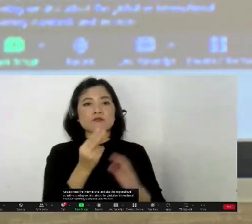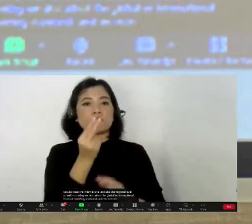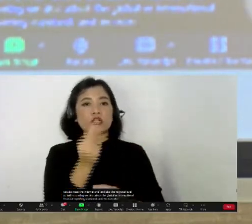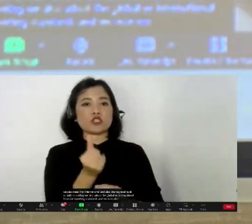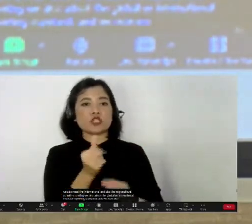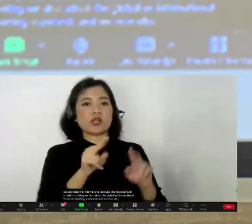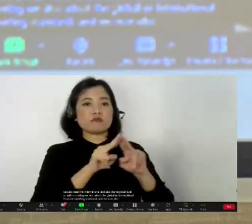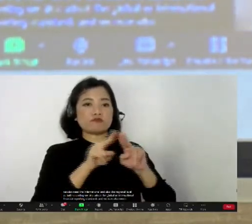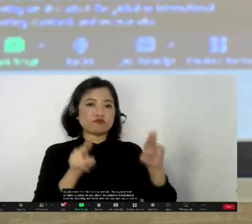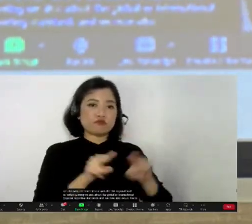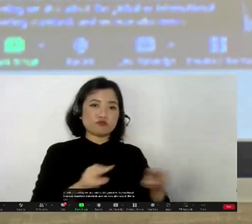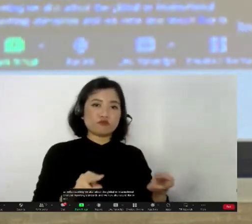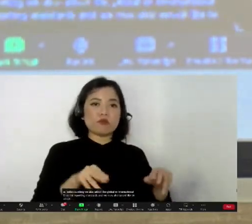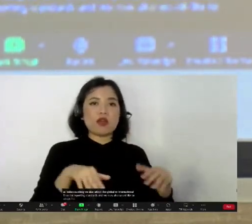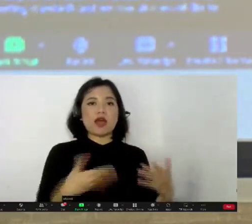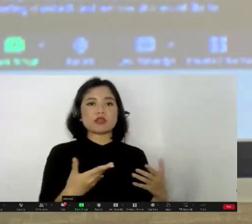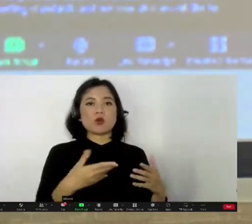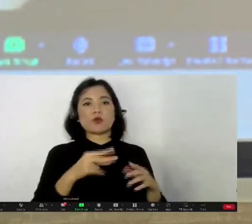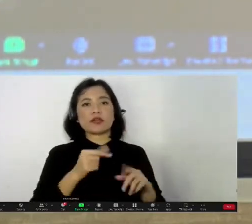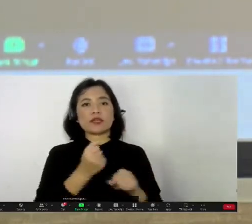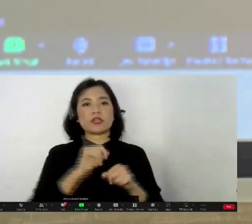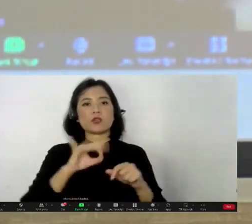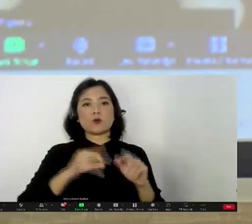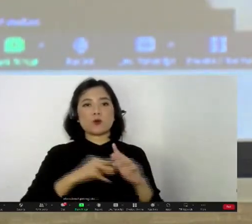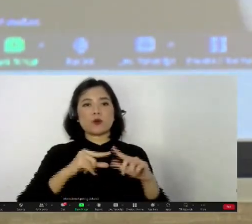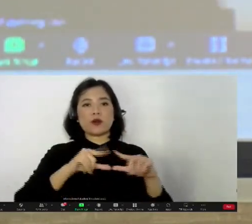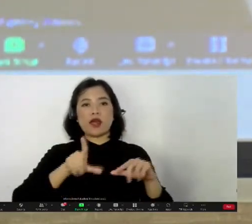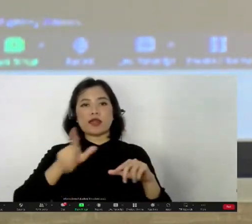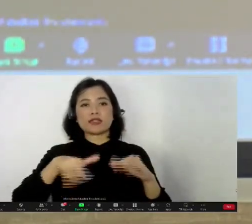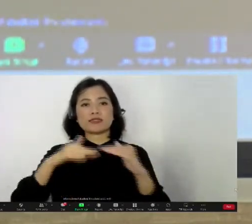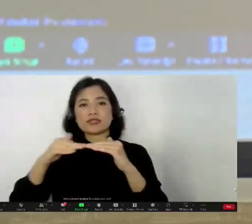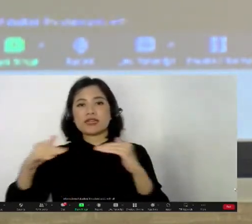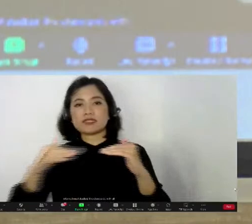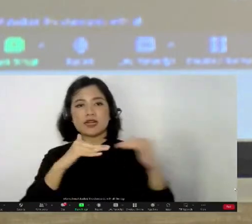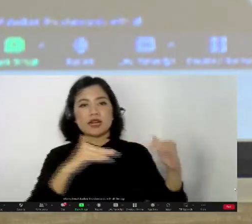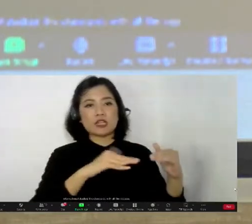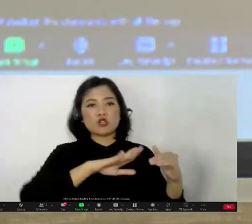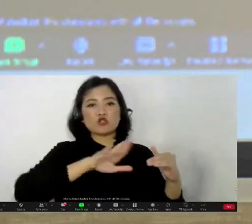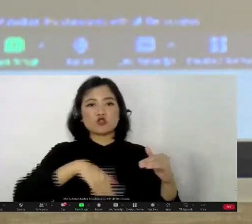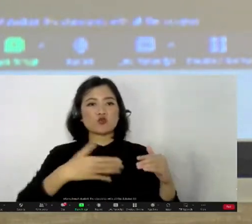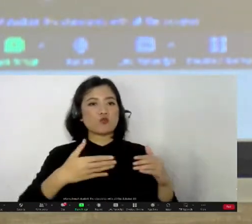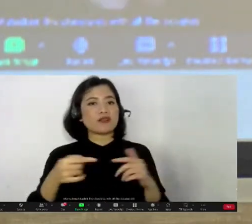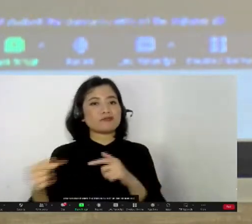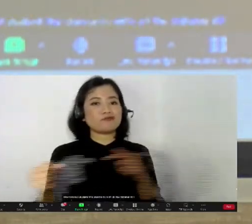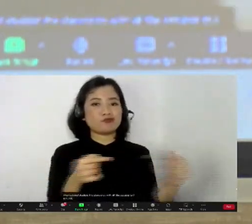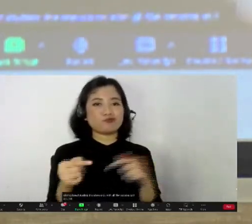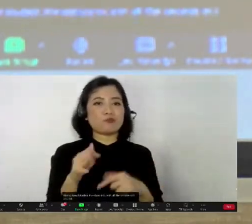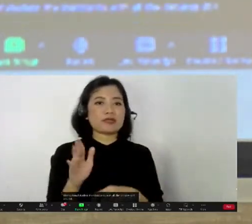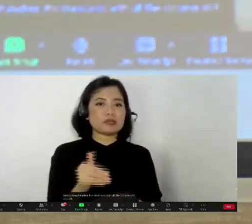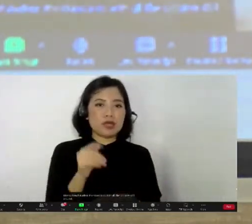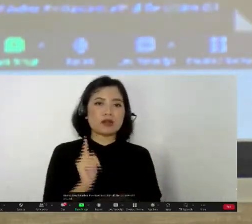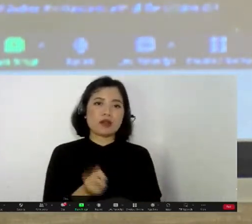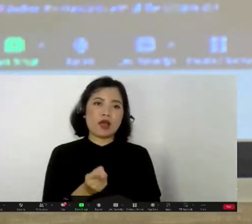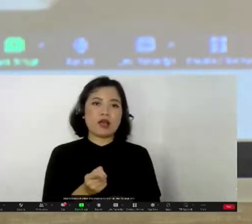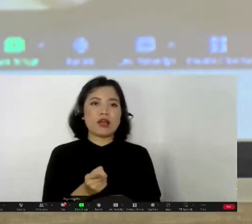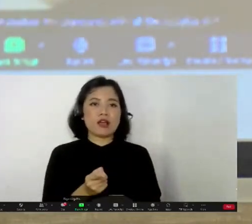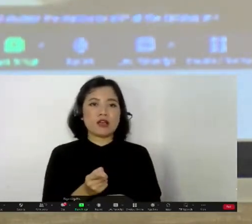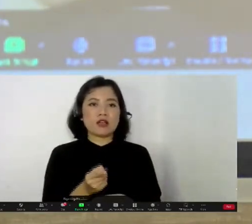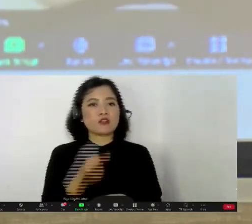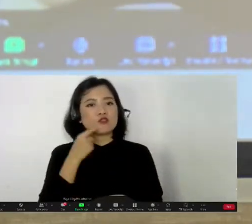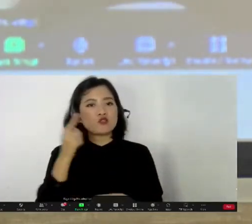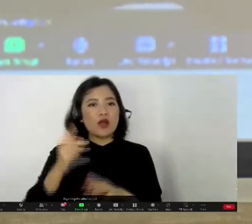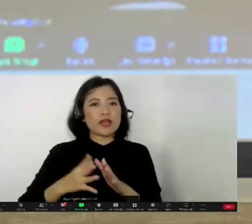would like to adopt the international sustainability standards with all the debates still around regarding the adoption,